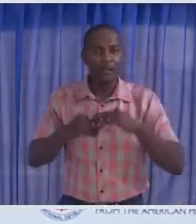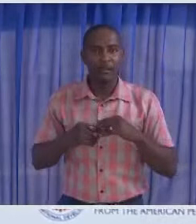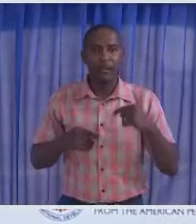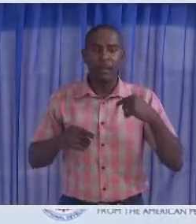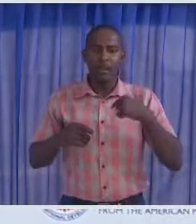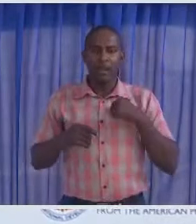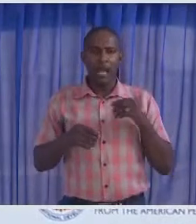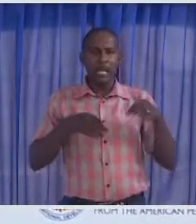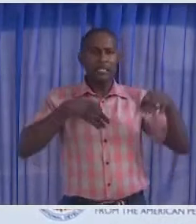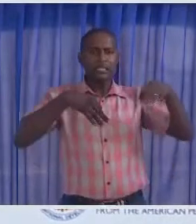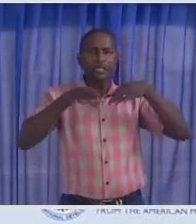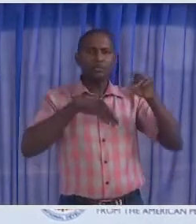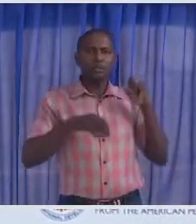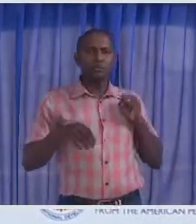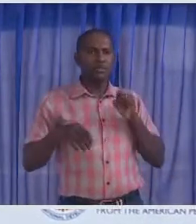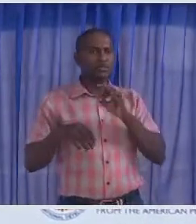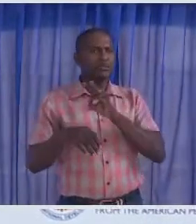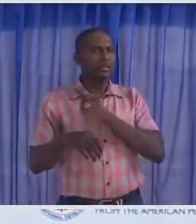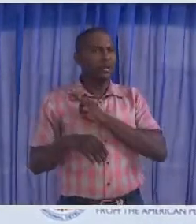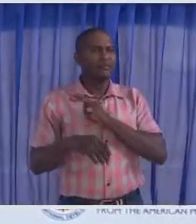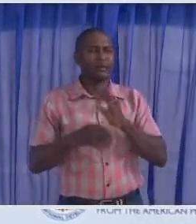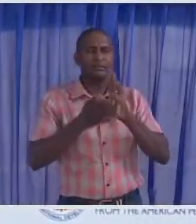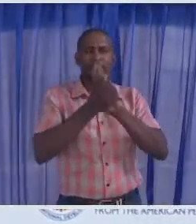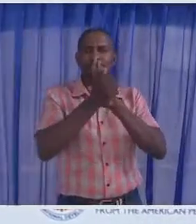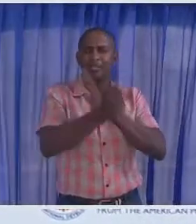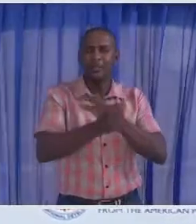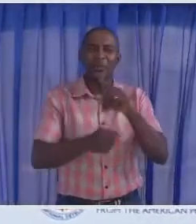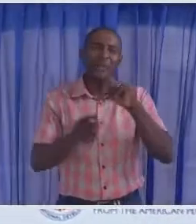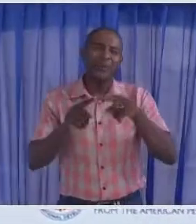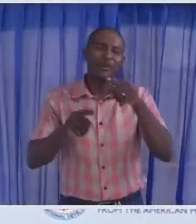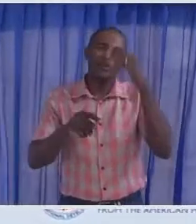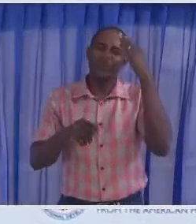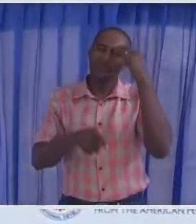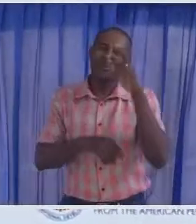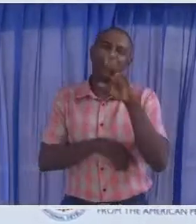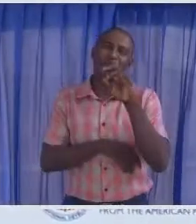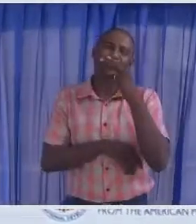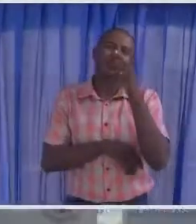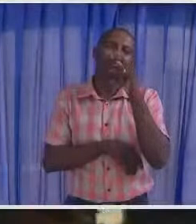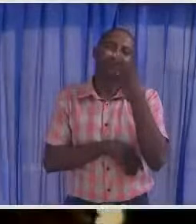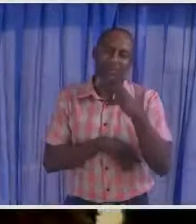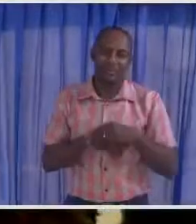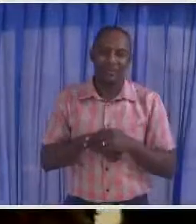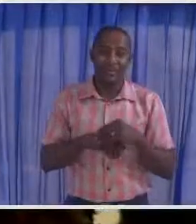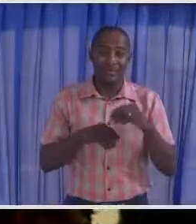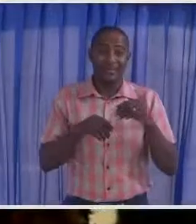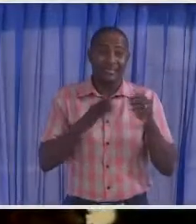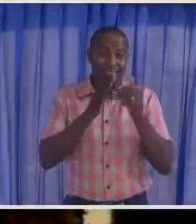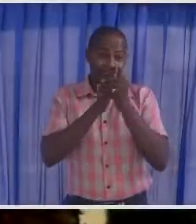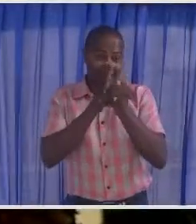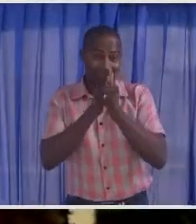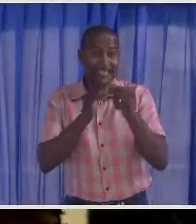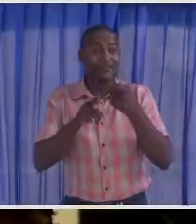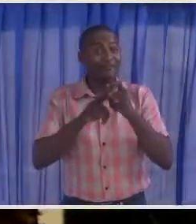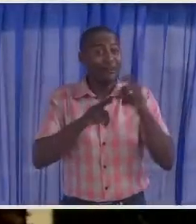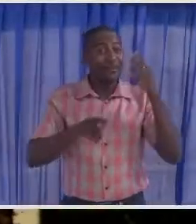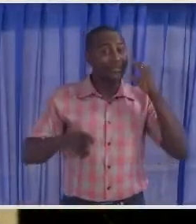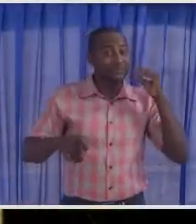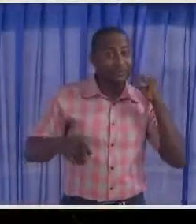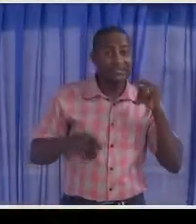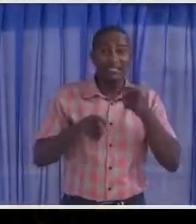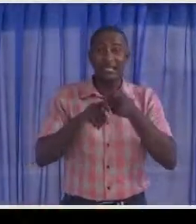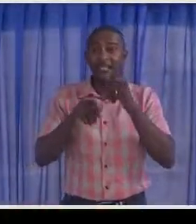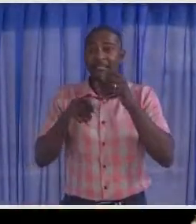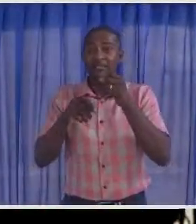staff as very competent. But you know, Ruth, competence can come from experience. It can come from